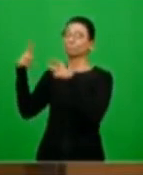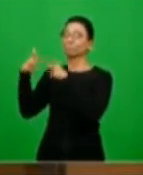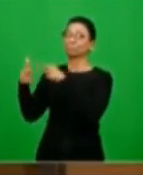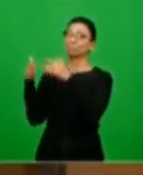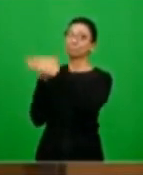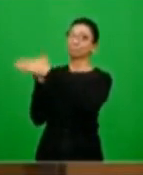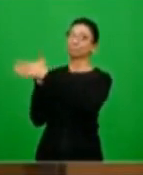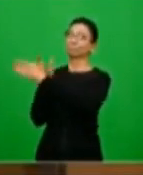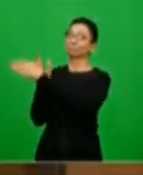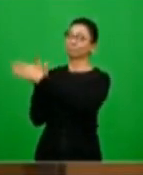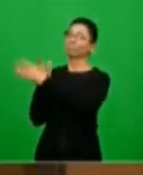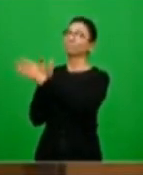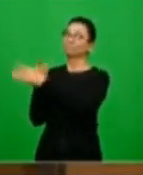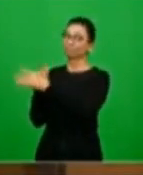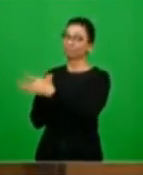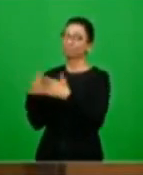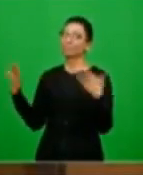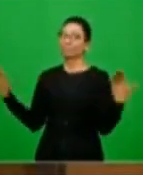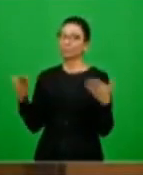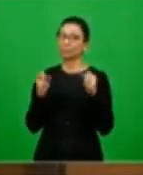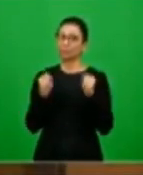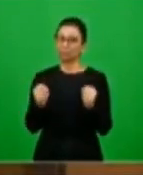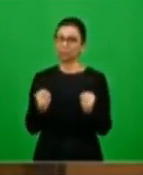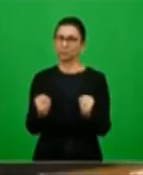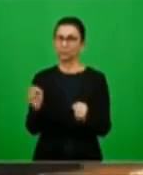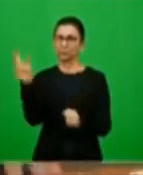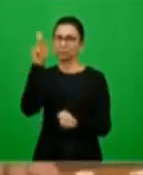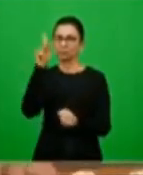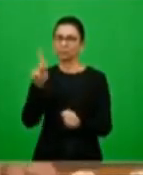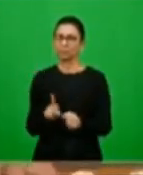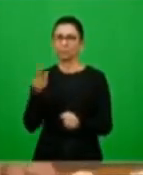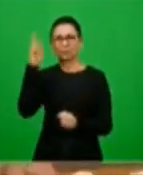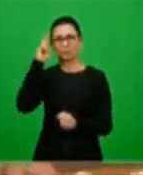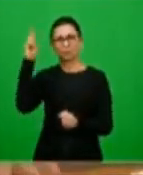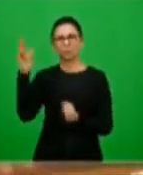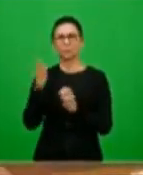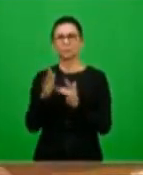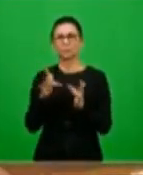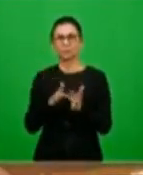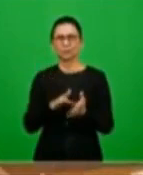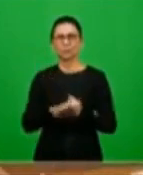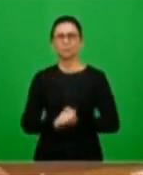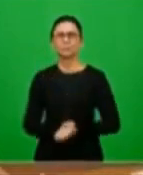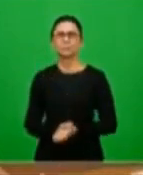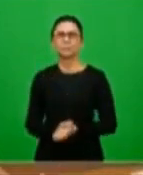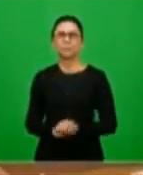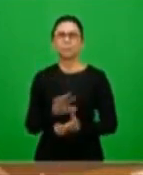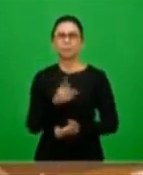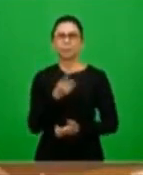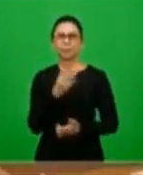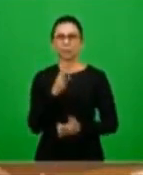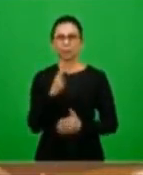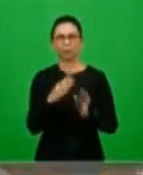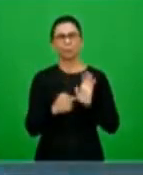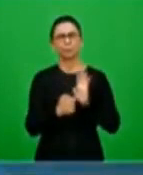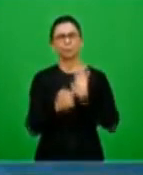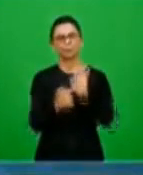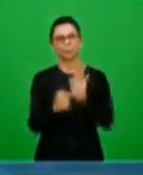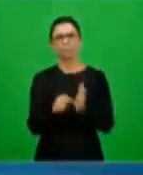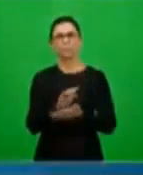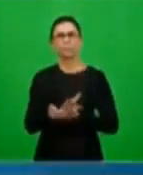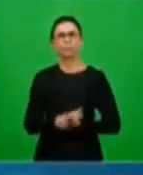because through the blood of Jesus, like this says on the letter to Romans, we are in peace with the Lord. He's our in Hebrews